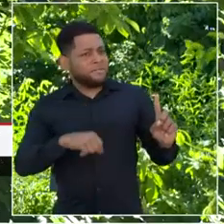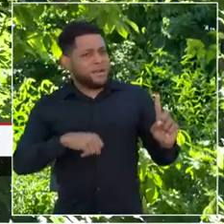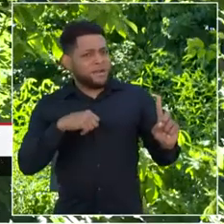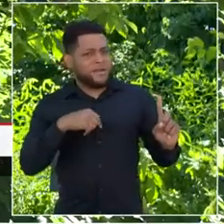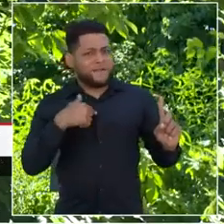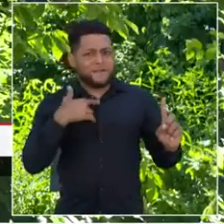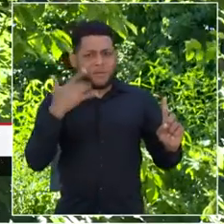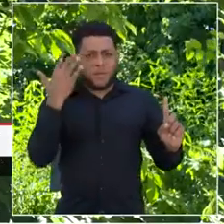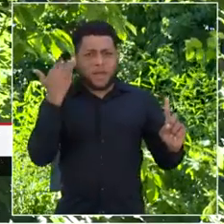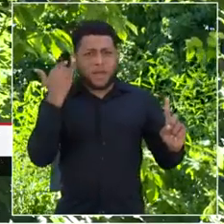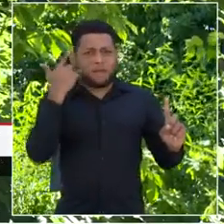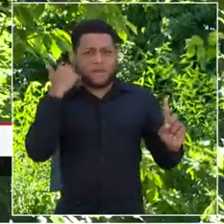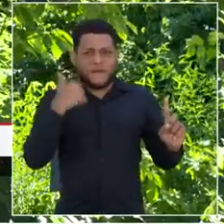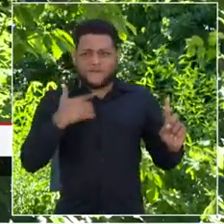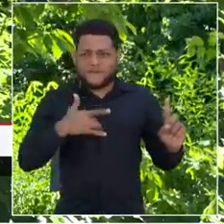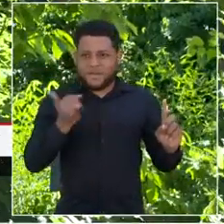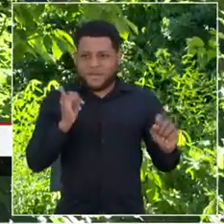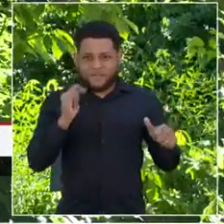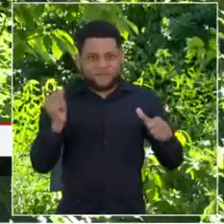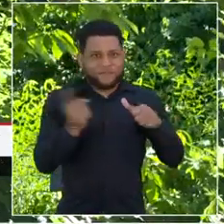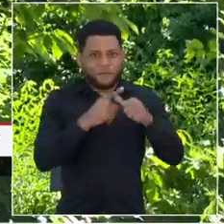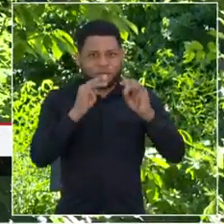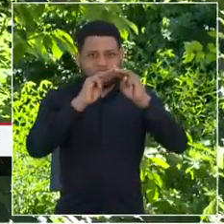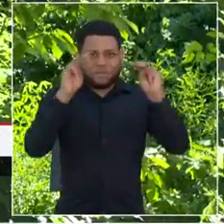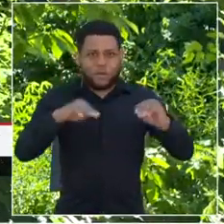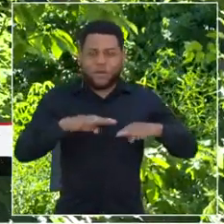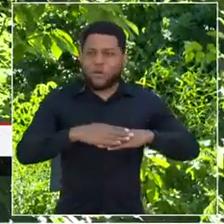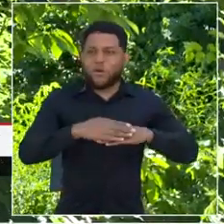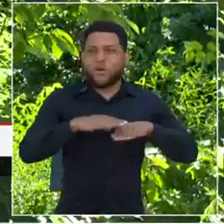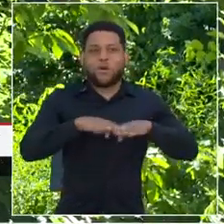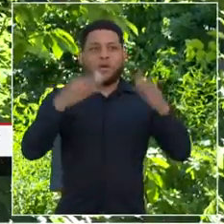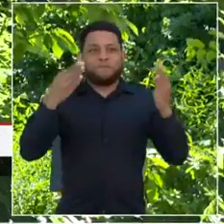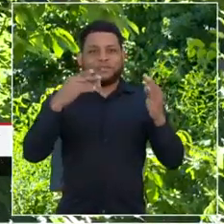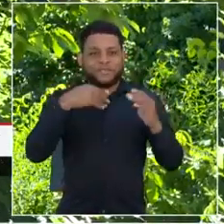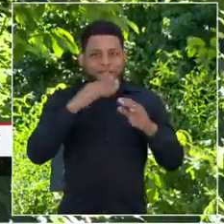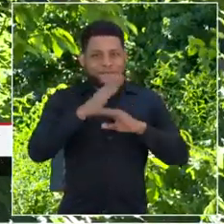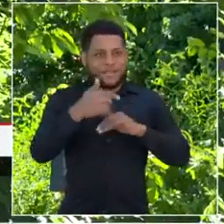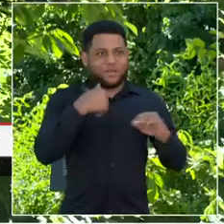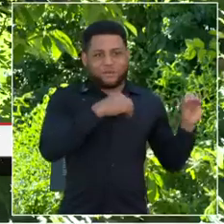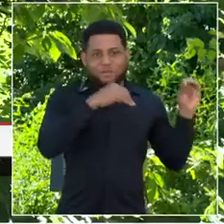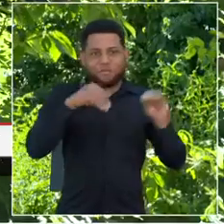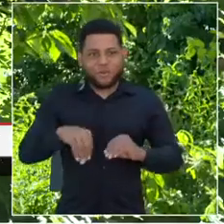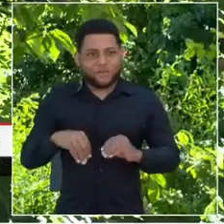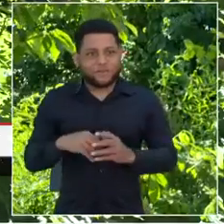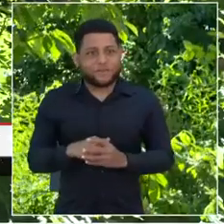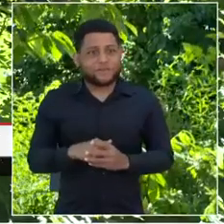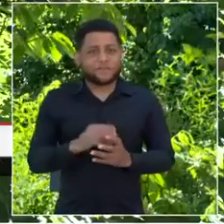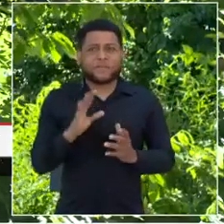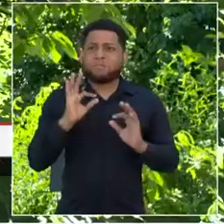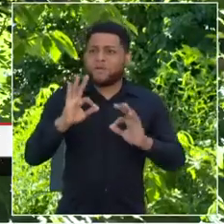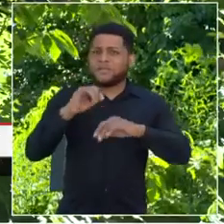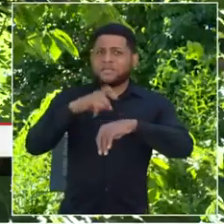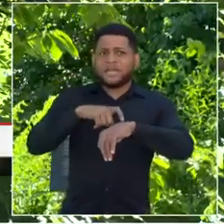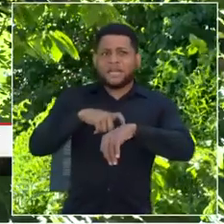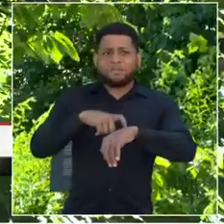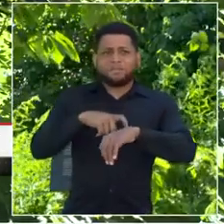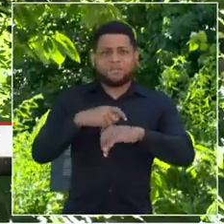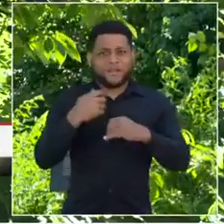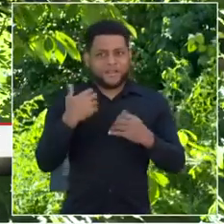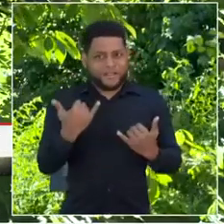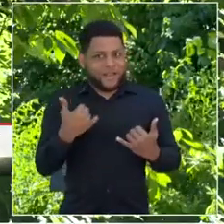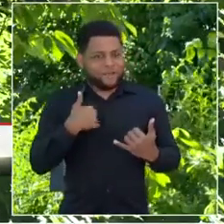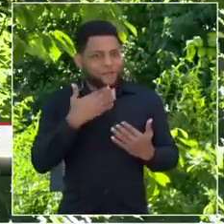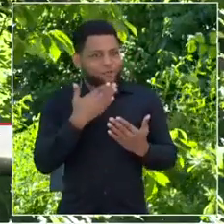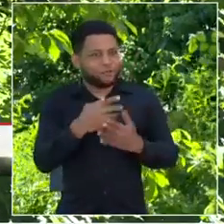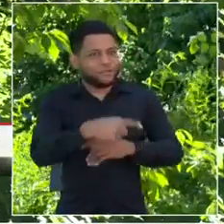that opened on the mall after I moved here. And it is very fitting that we're here today for so many different reasons. Now, today